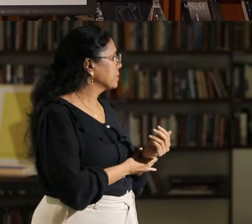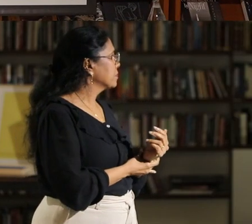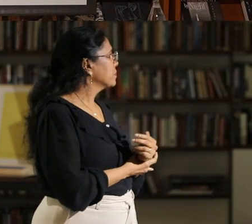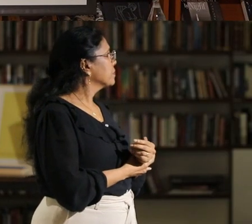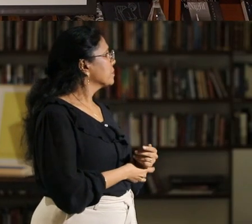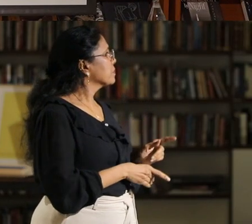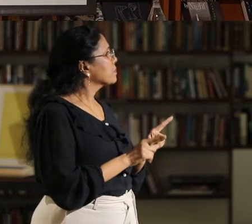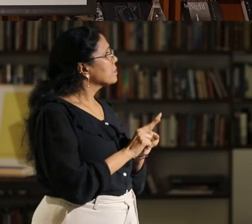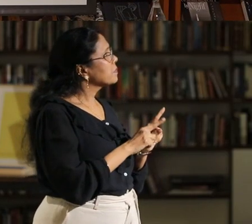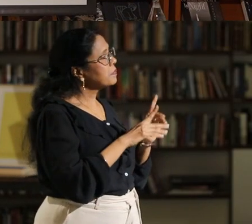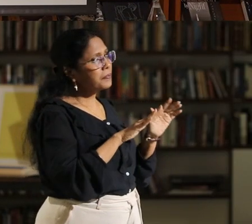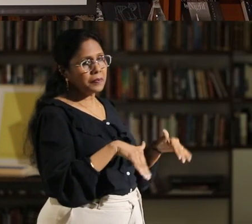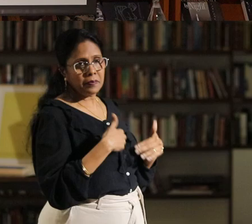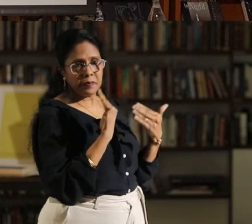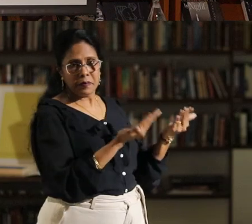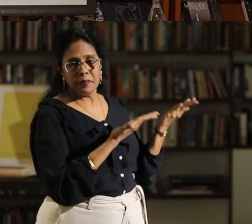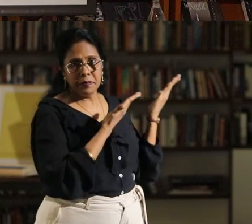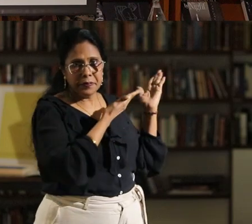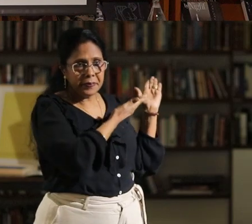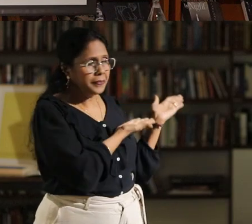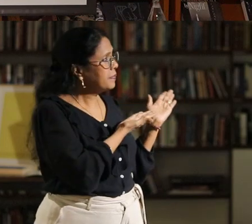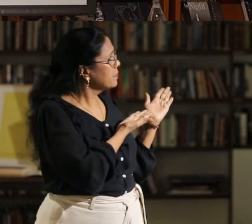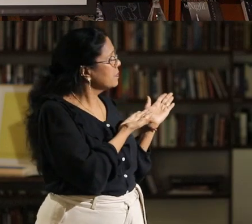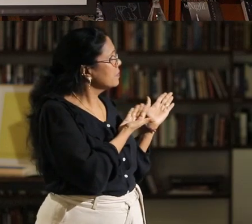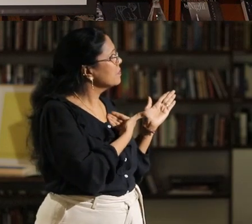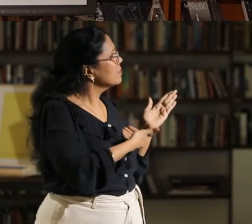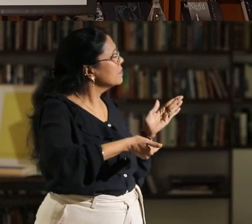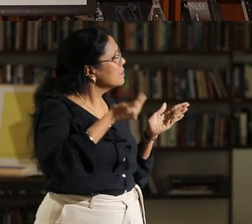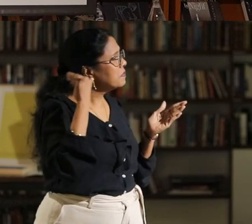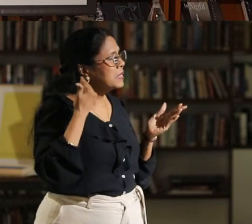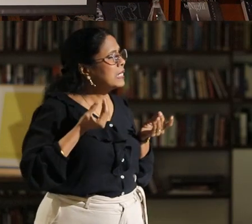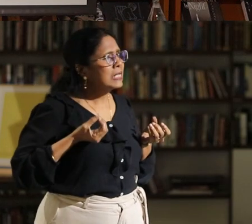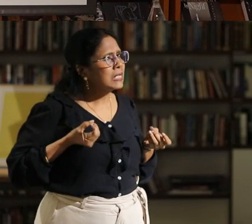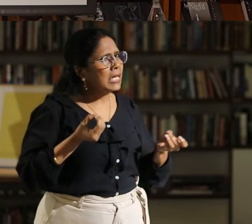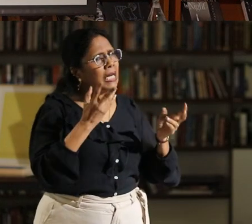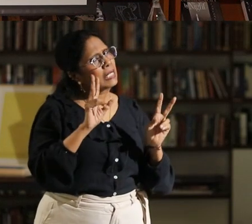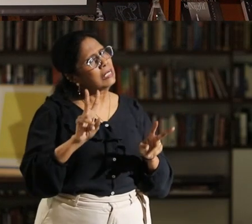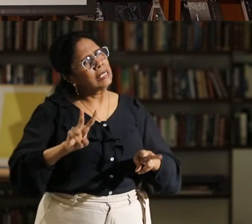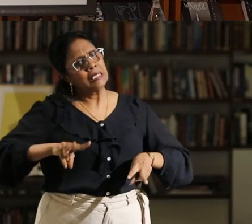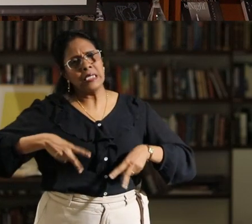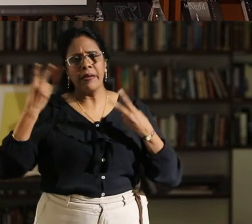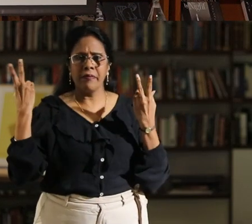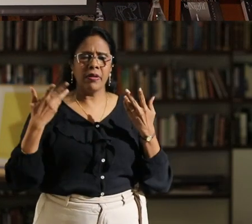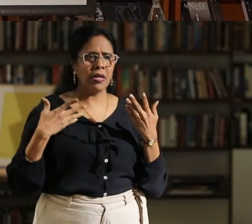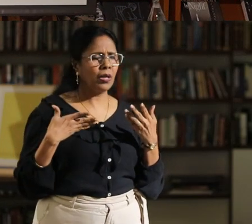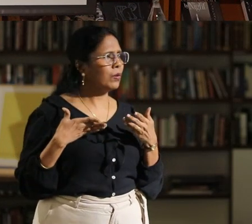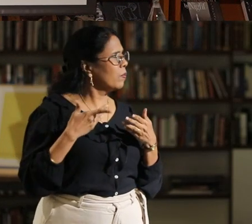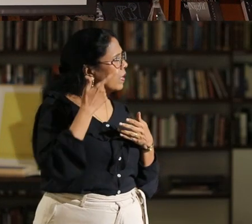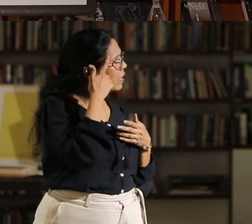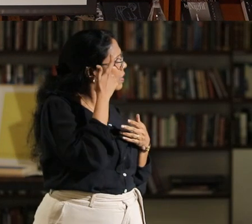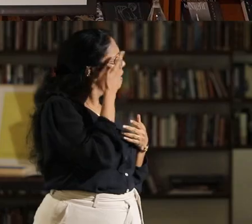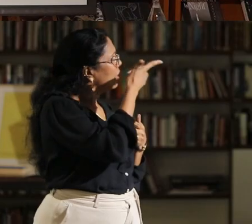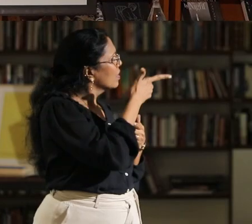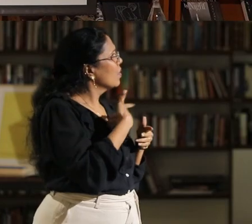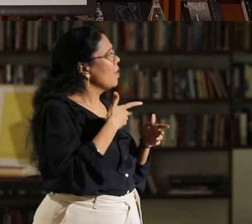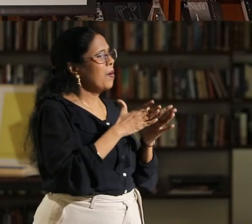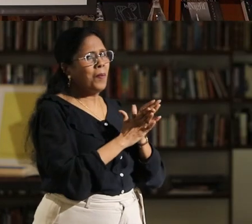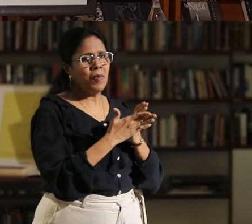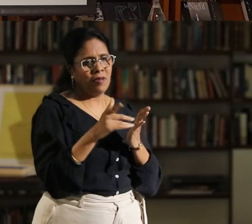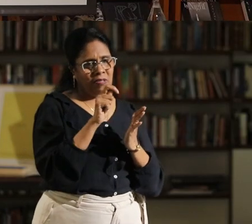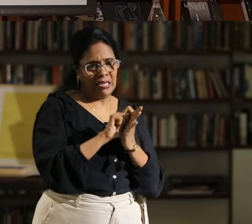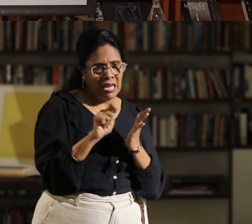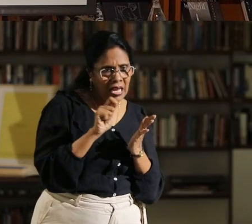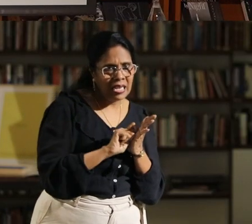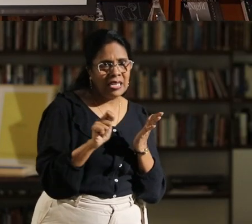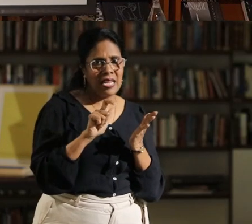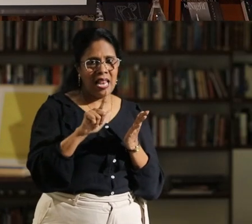Then this started out as a very different kind of archive, the Sajjad Zahir Literary